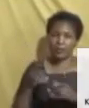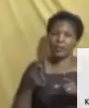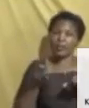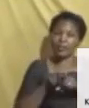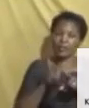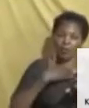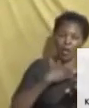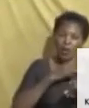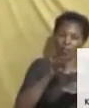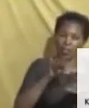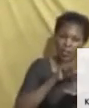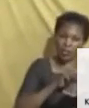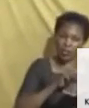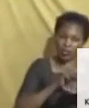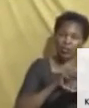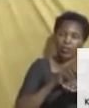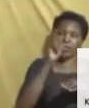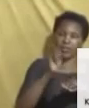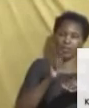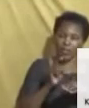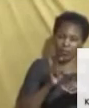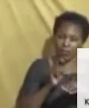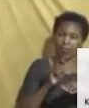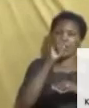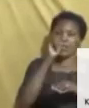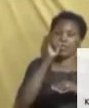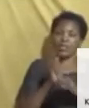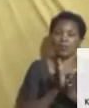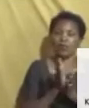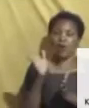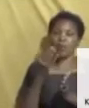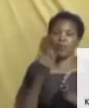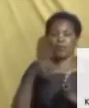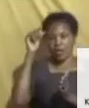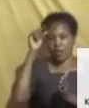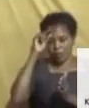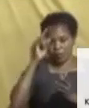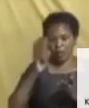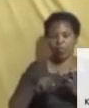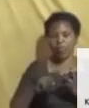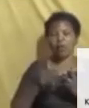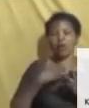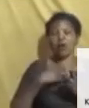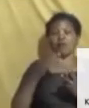national executive, which is the executive arm of government, and we proceed to the judiciary.